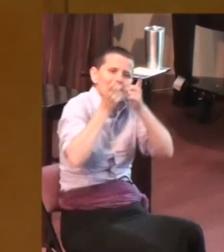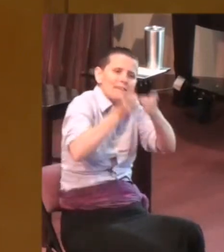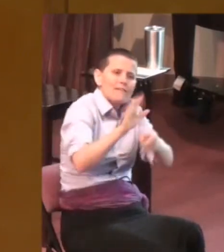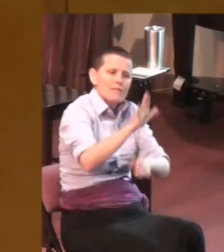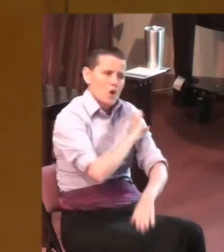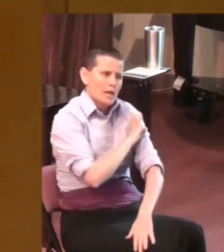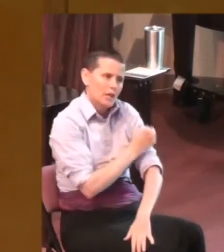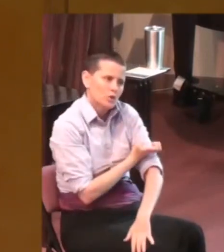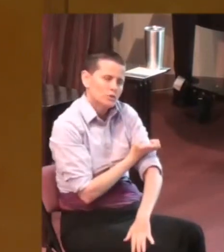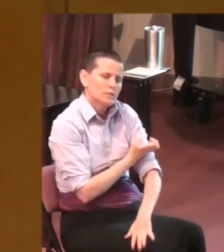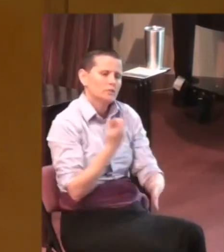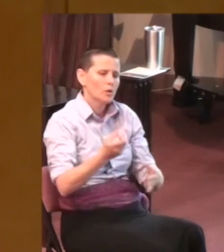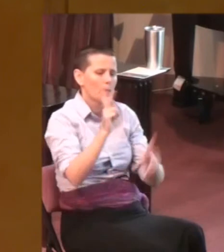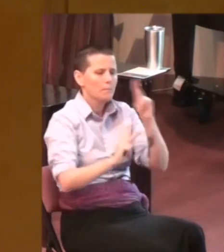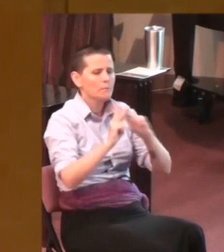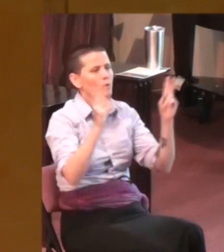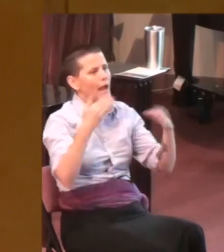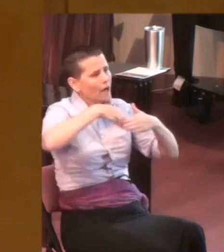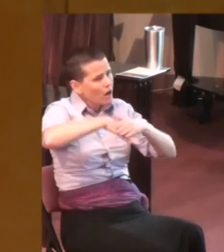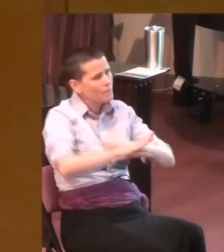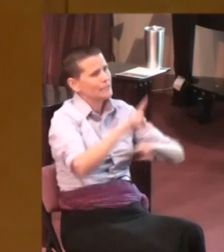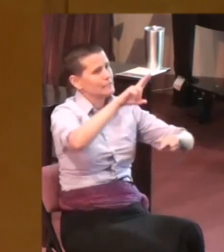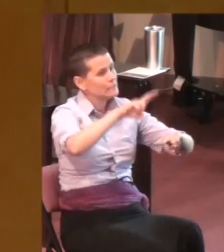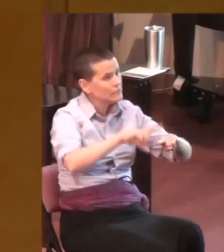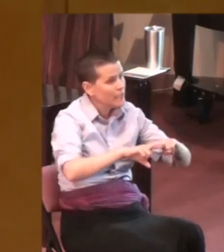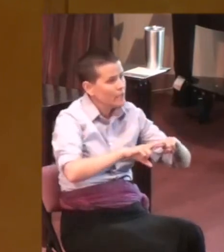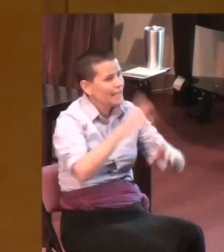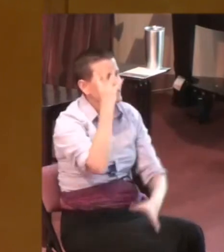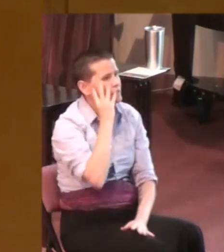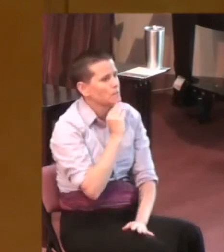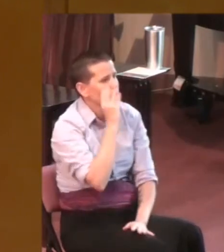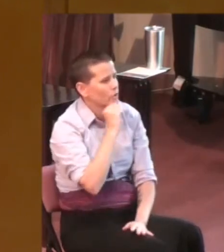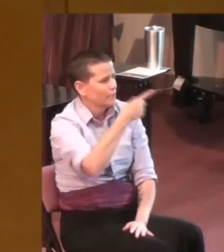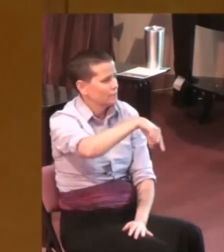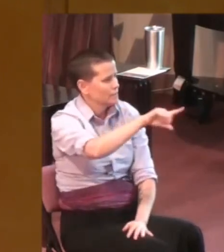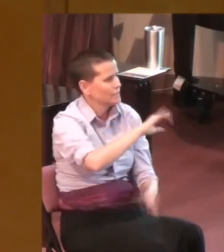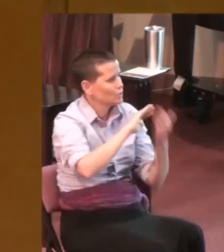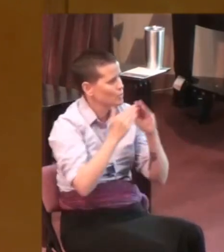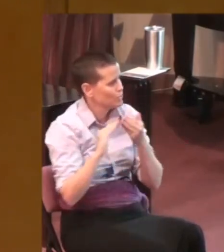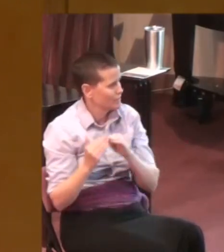transformation. Now, what is the secret sauce? It's all about love.